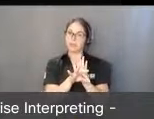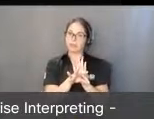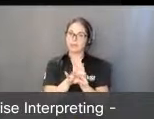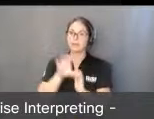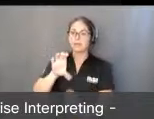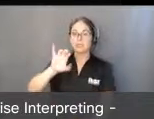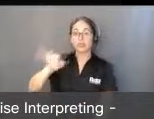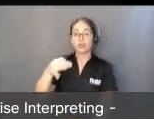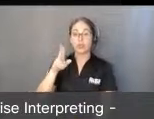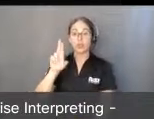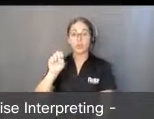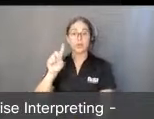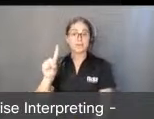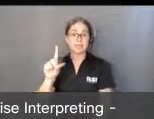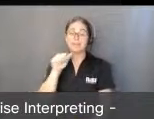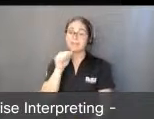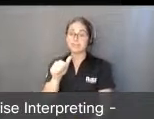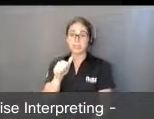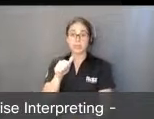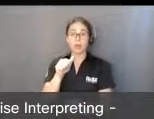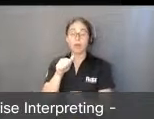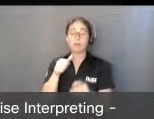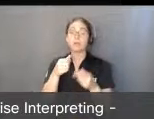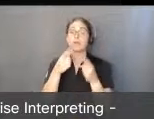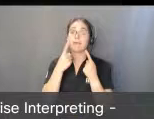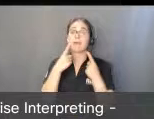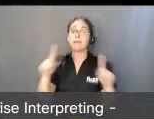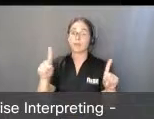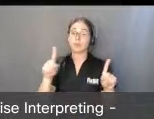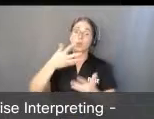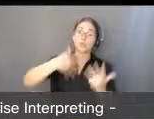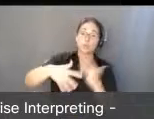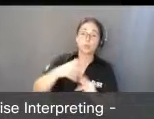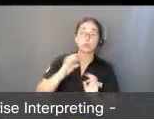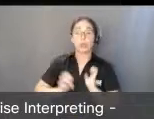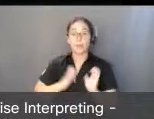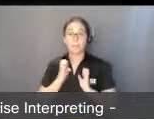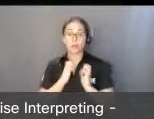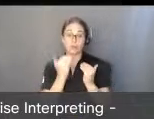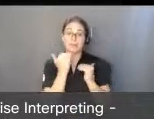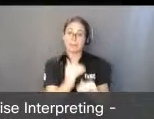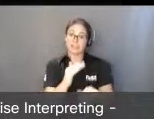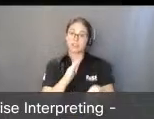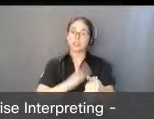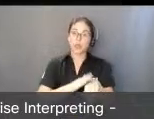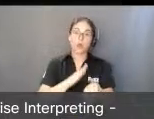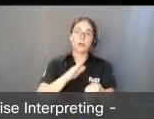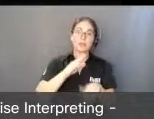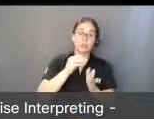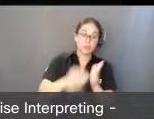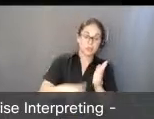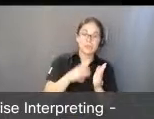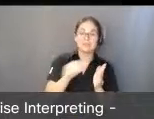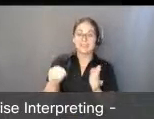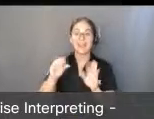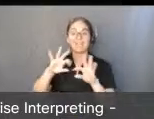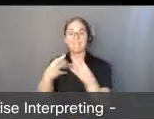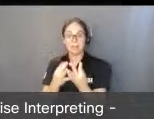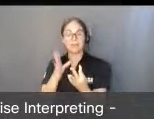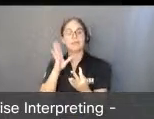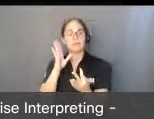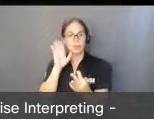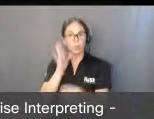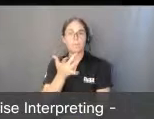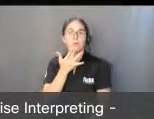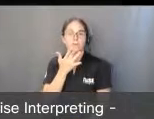not disclose the social, emotional, and educational limitations you would be placing on students and families that preferred to do distance learning for the